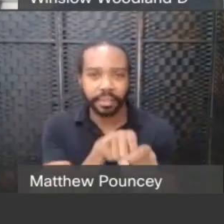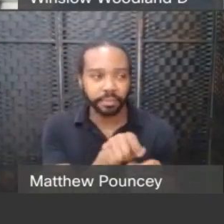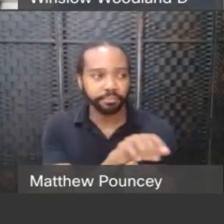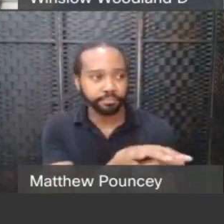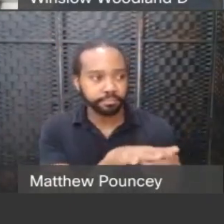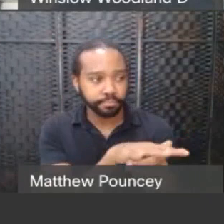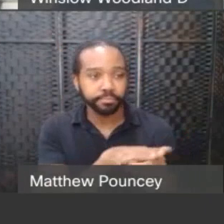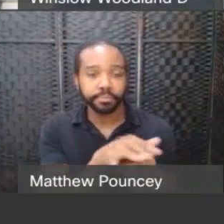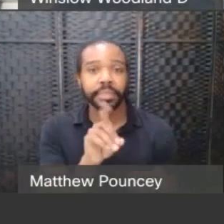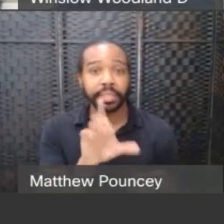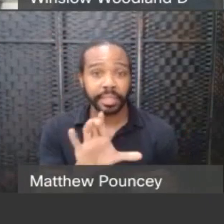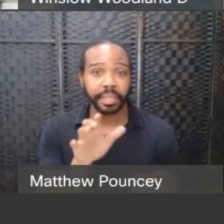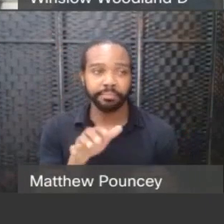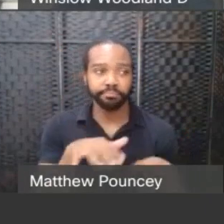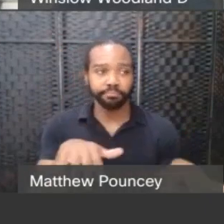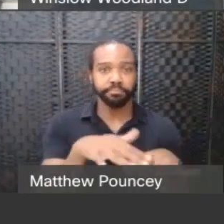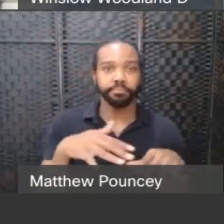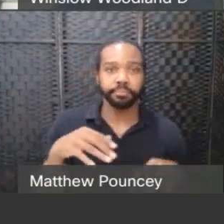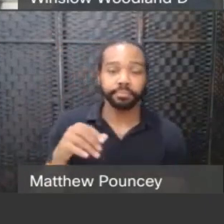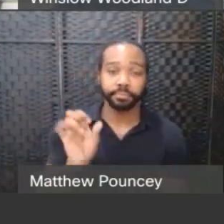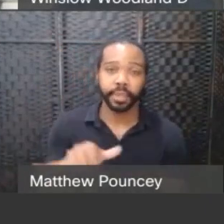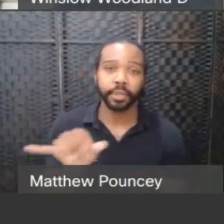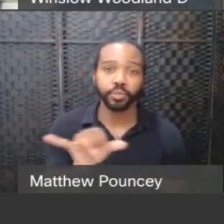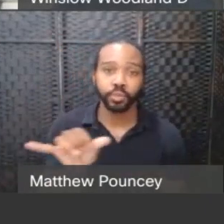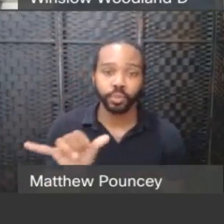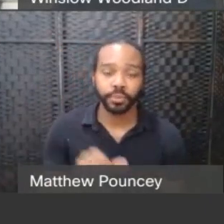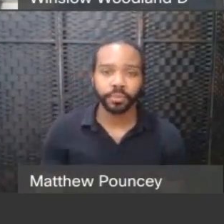in DC or in the DC metro area.